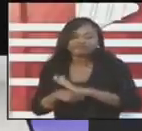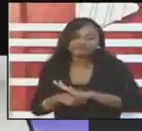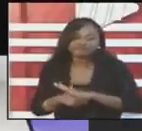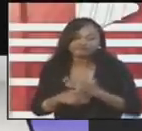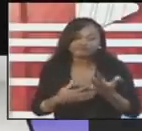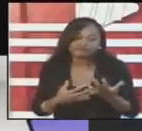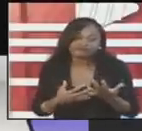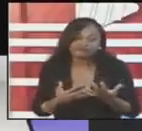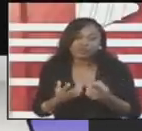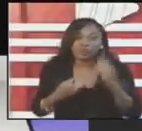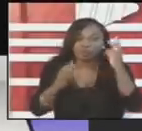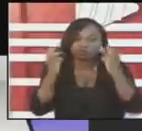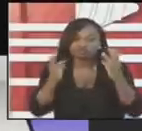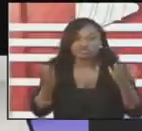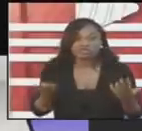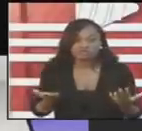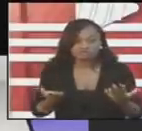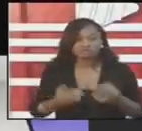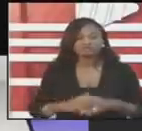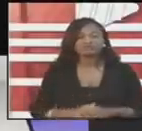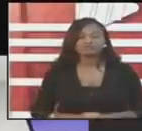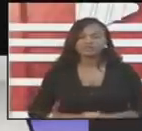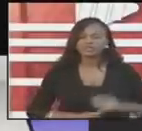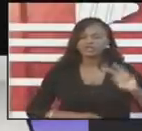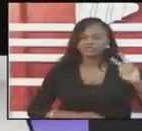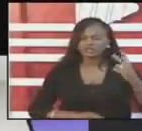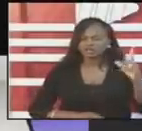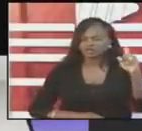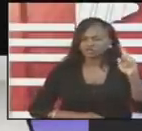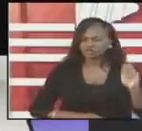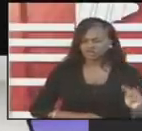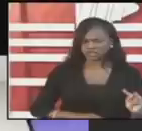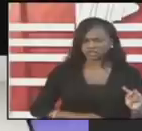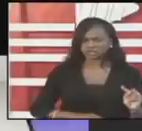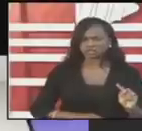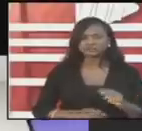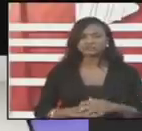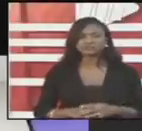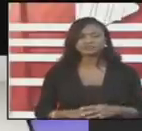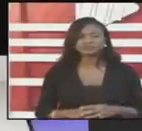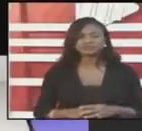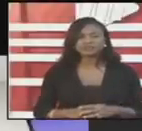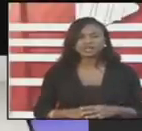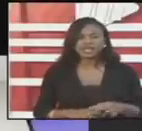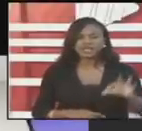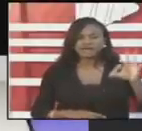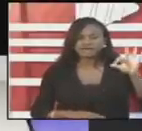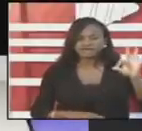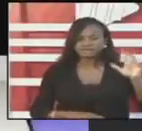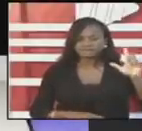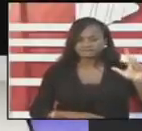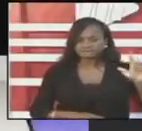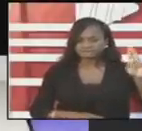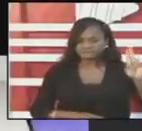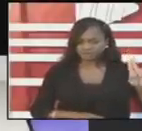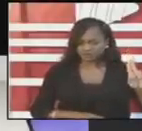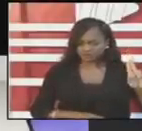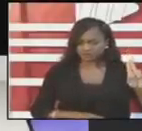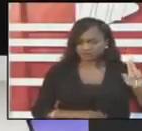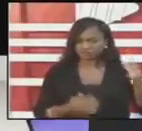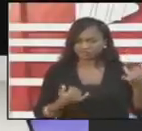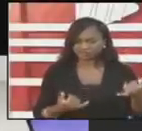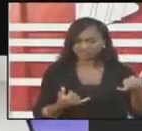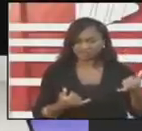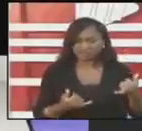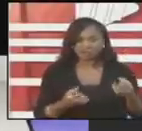second question is, so far, the normal flu virus that we have, the seasonal virus, has